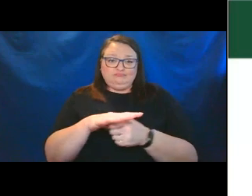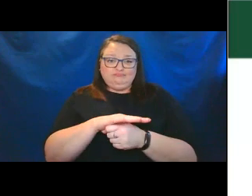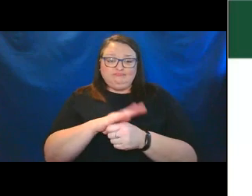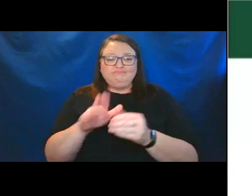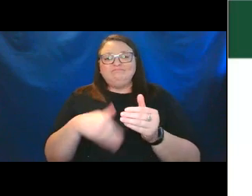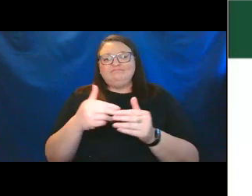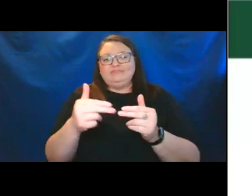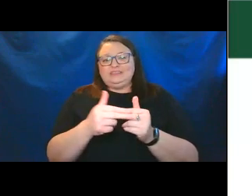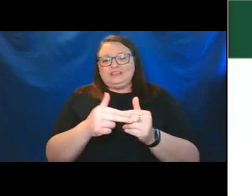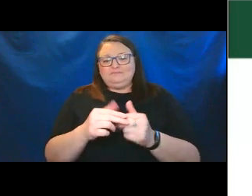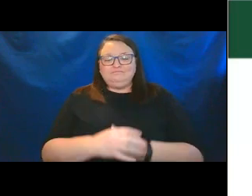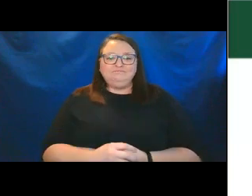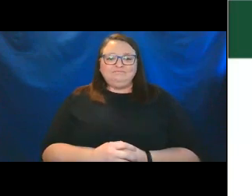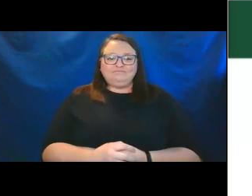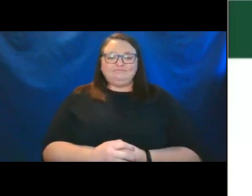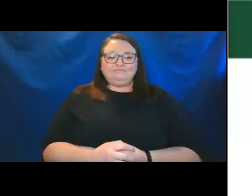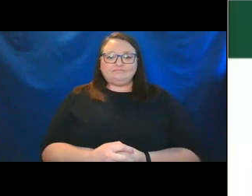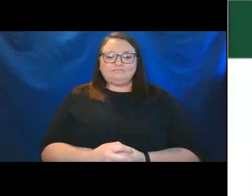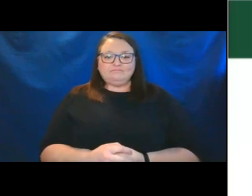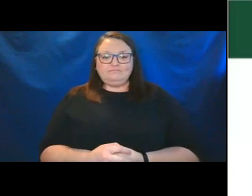slide.